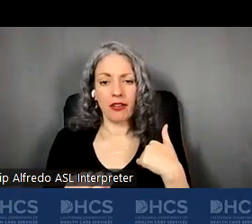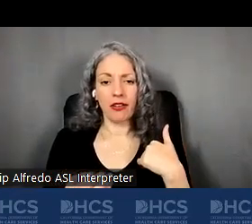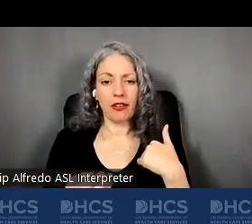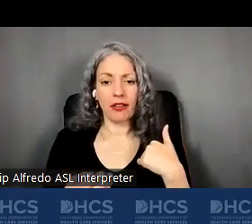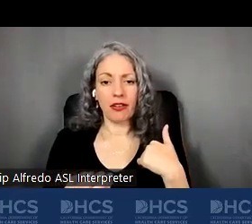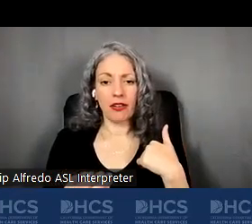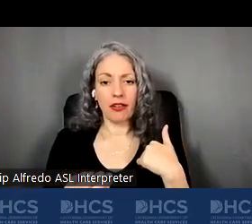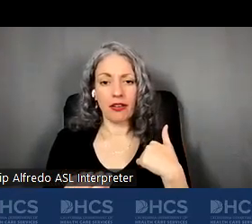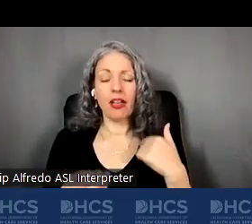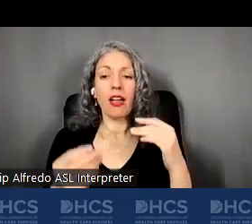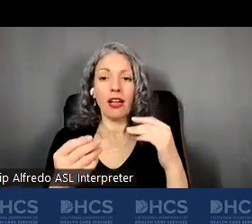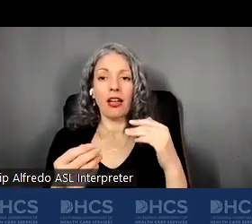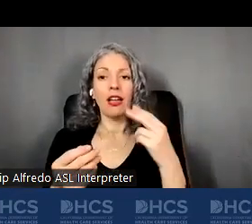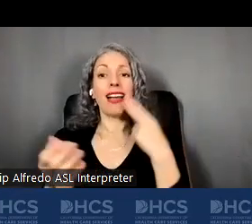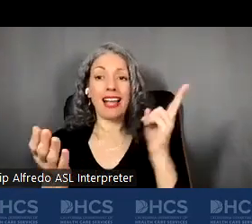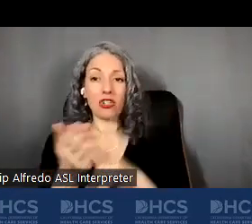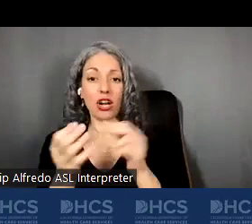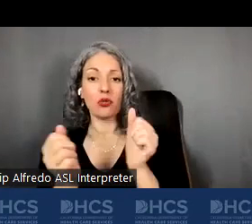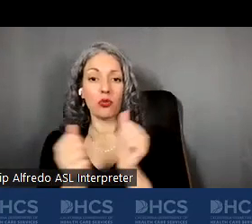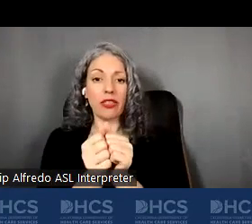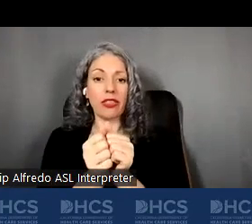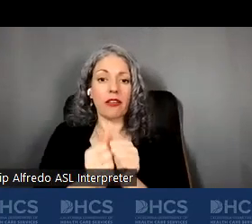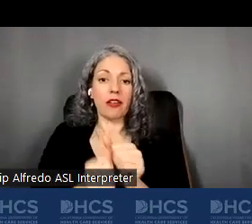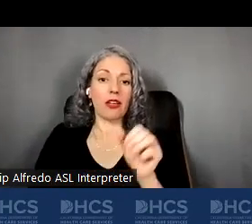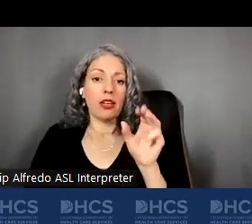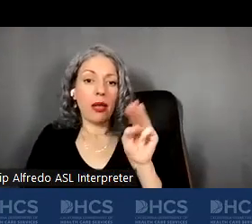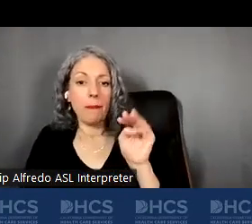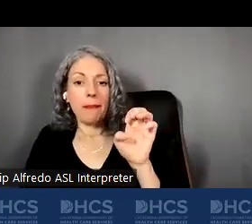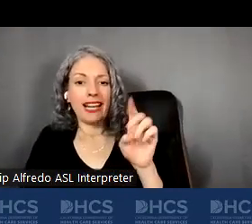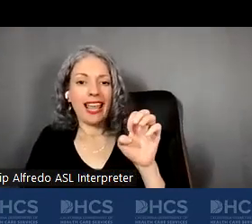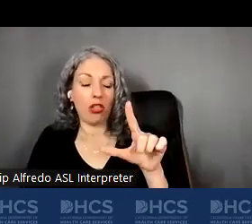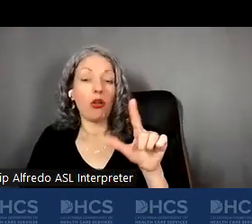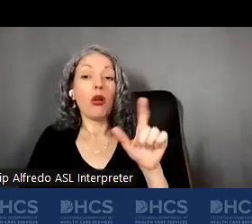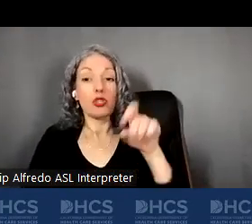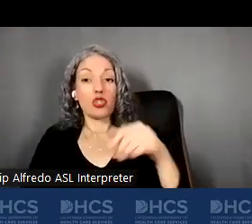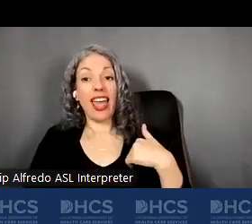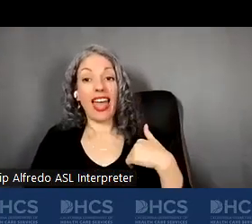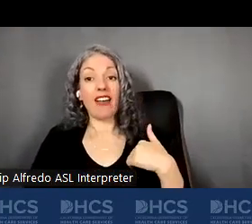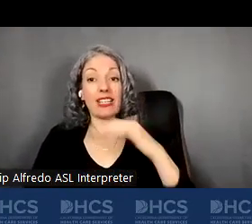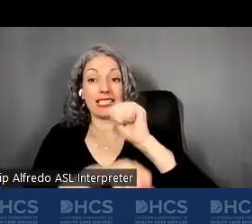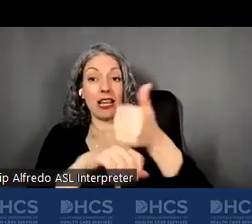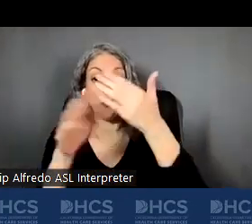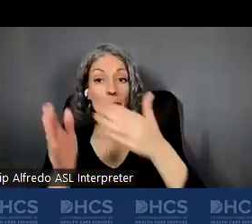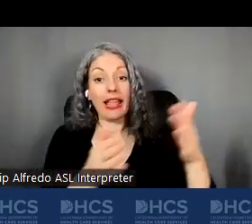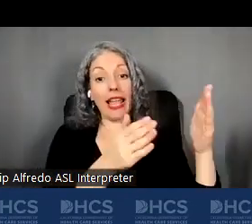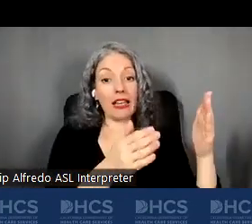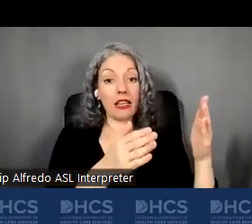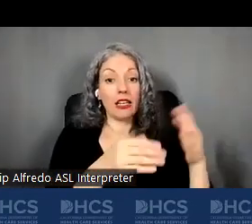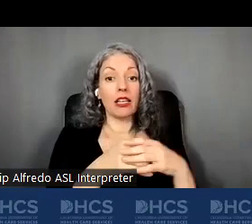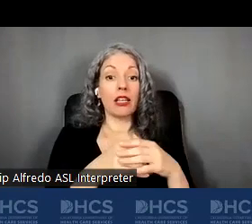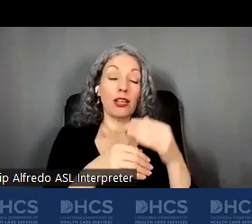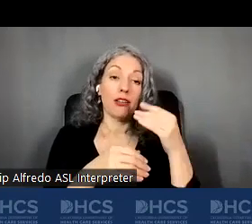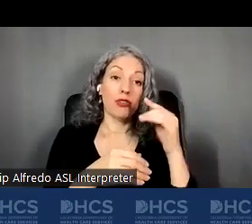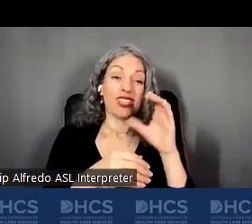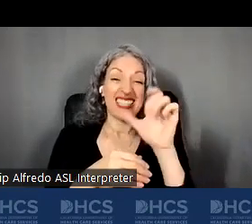a contract with a Medi-Cal managed care plan on day one, but there should be a plan to have that, because the whole idea for cited funding is we're